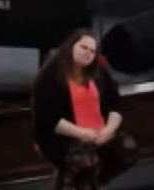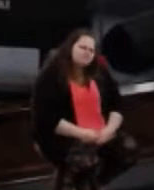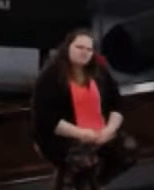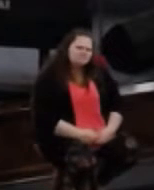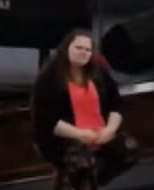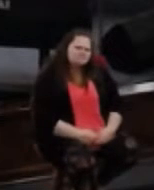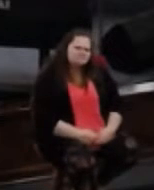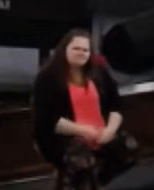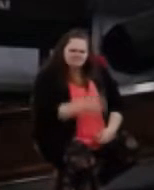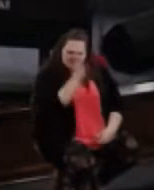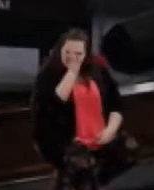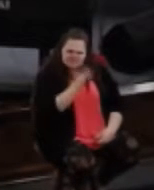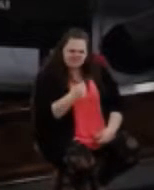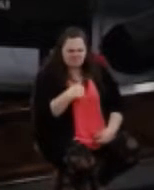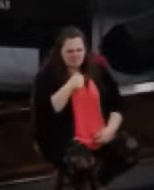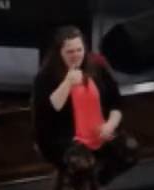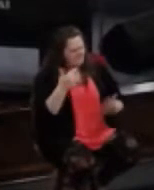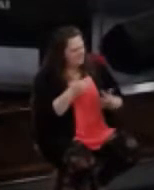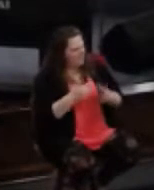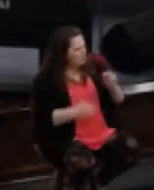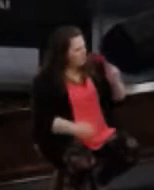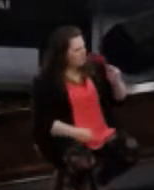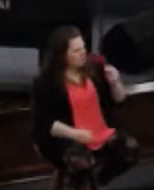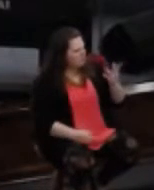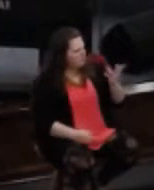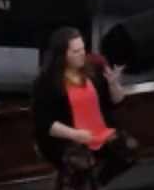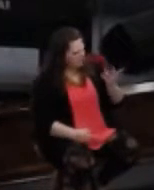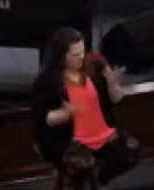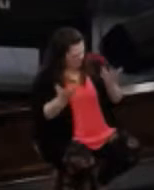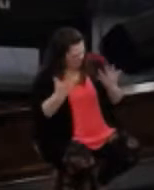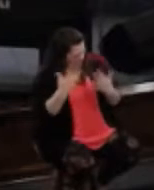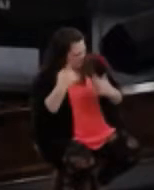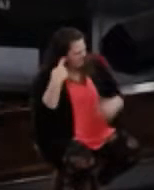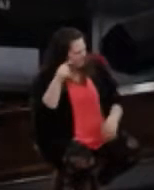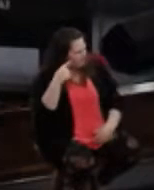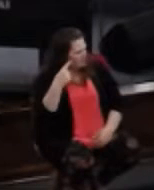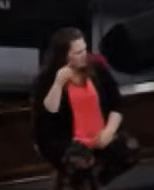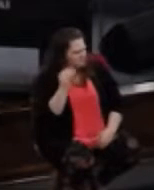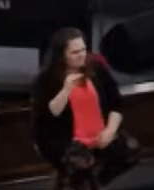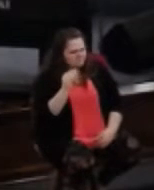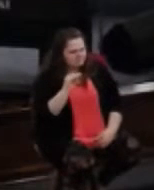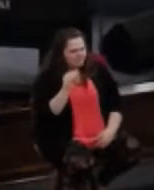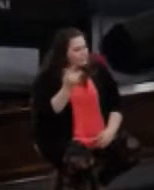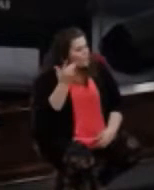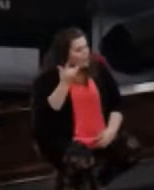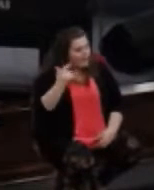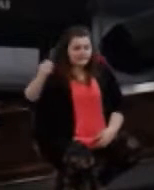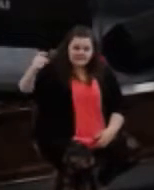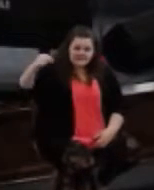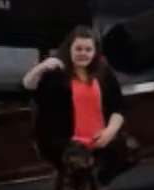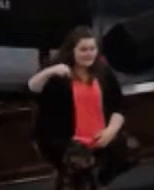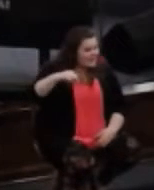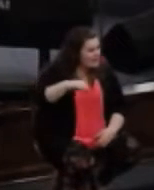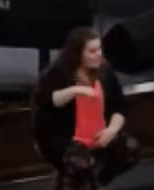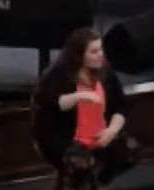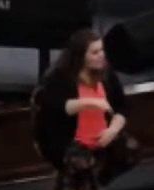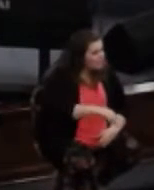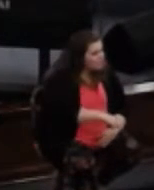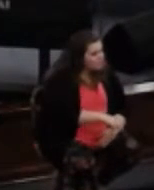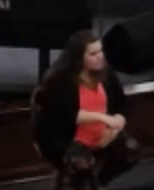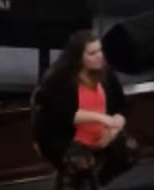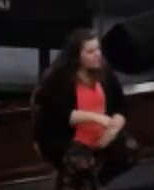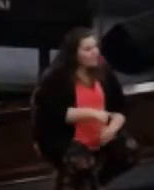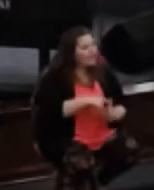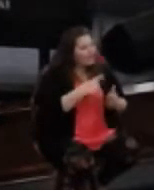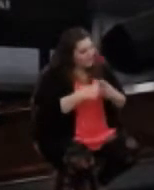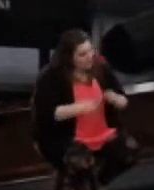he decided he wasn't really afraid of that. I mean, it wasn't anything to be careful of, because that staircase that he walked down and then